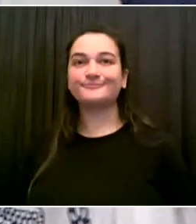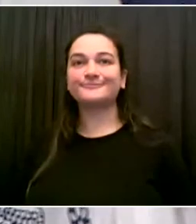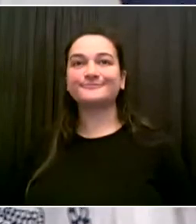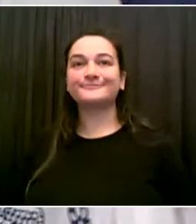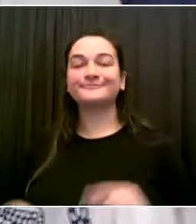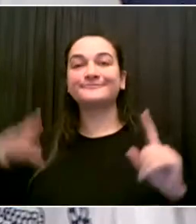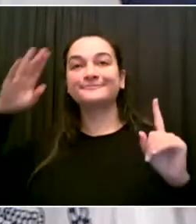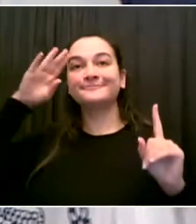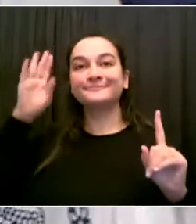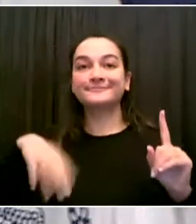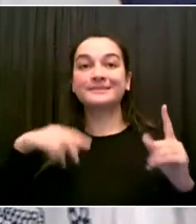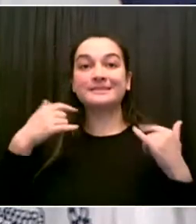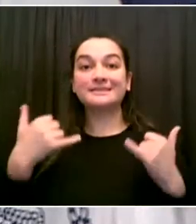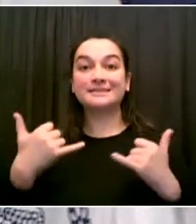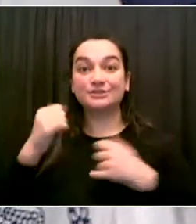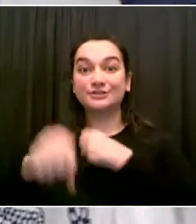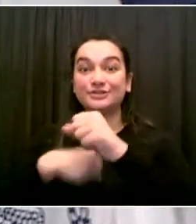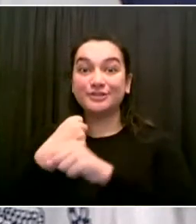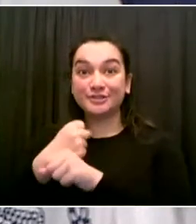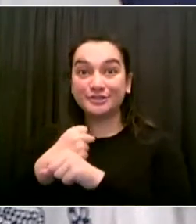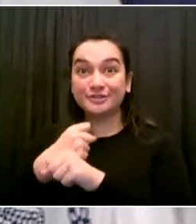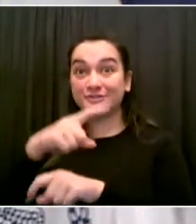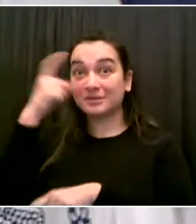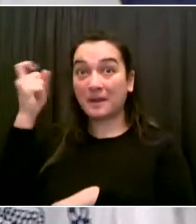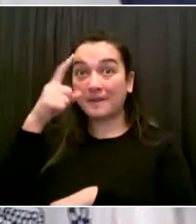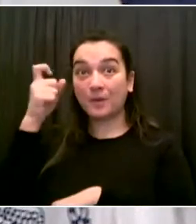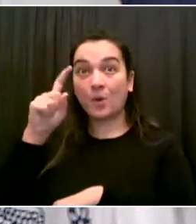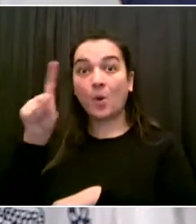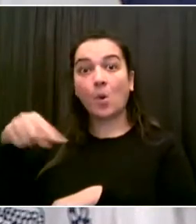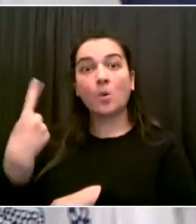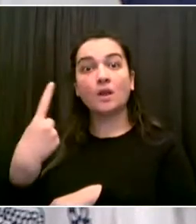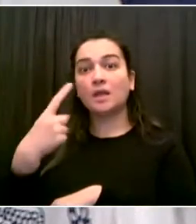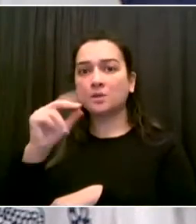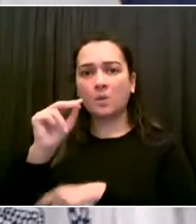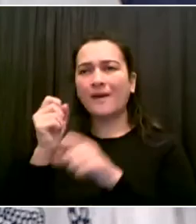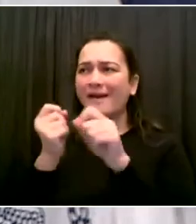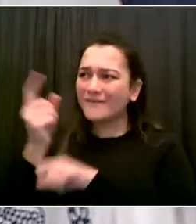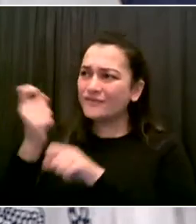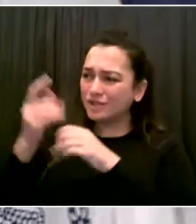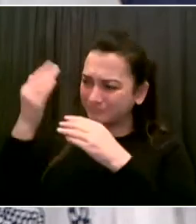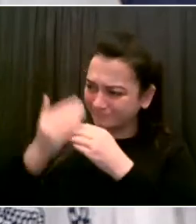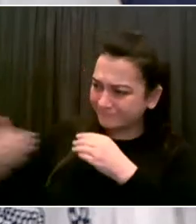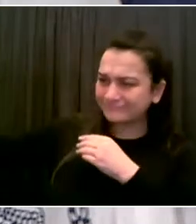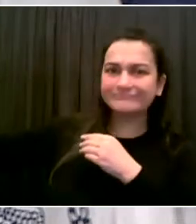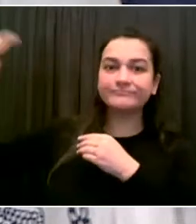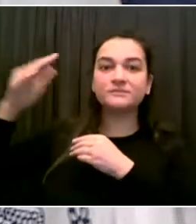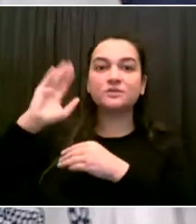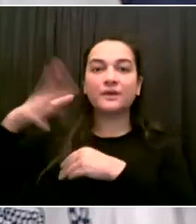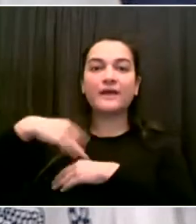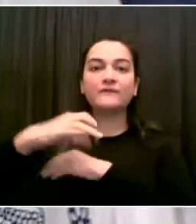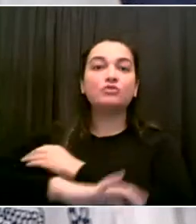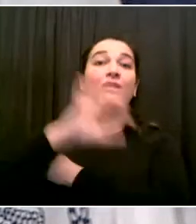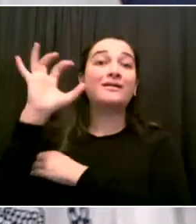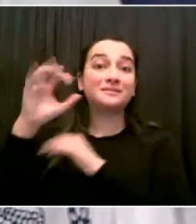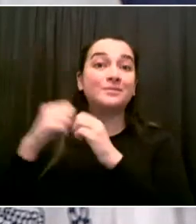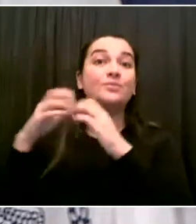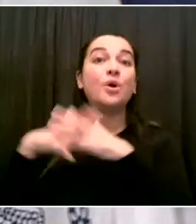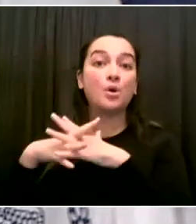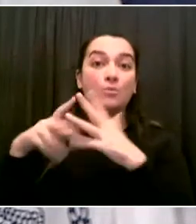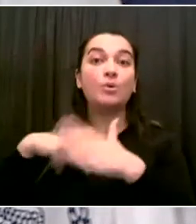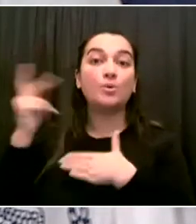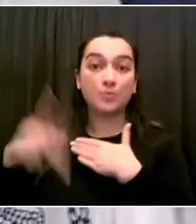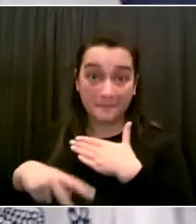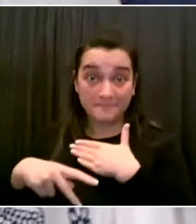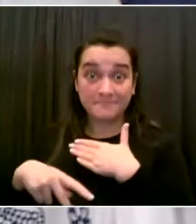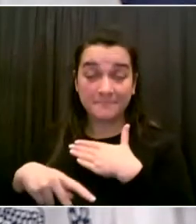City for years and years to come. So we have the resources now. And we believe there's going